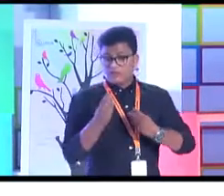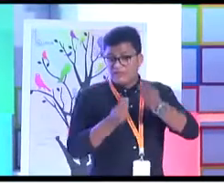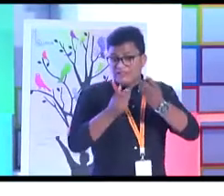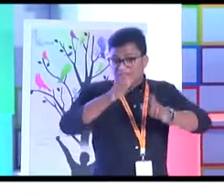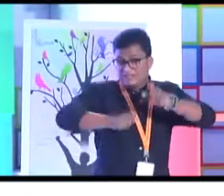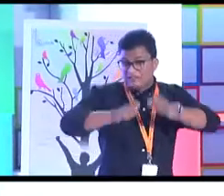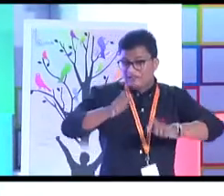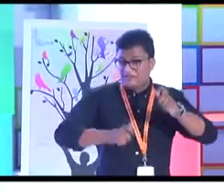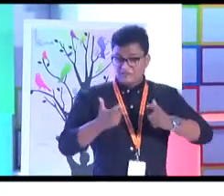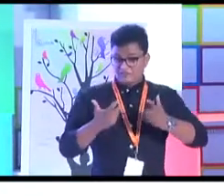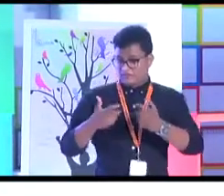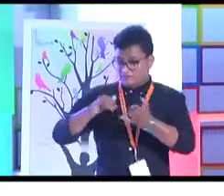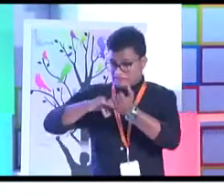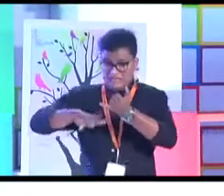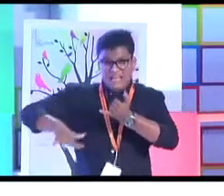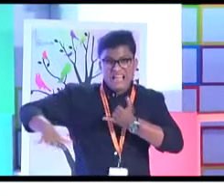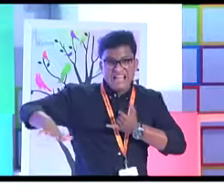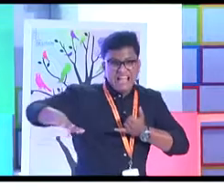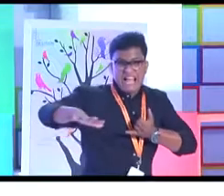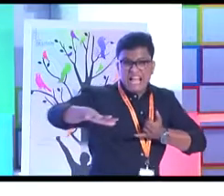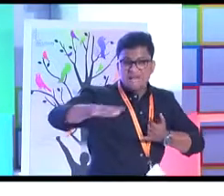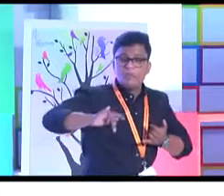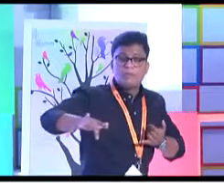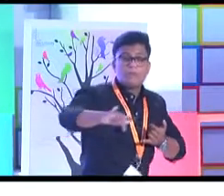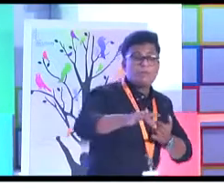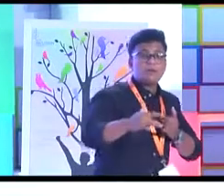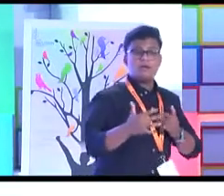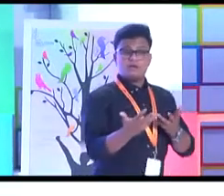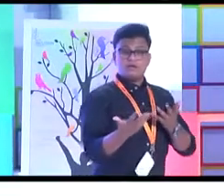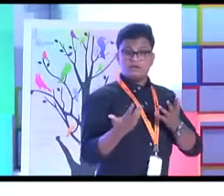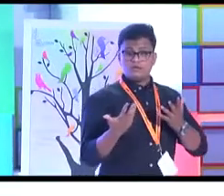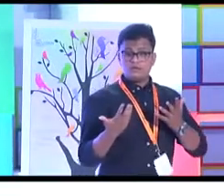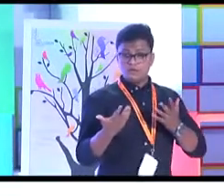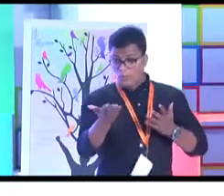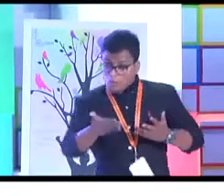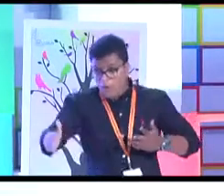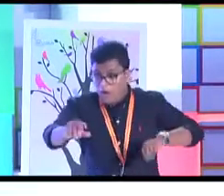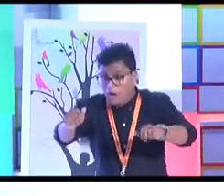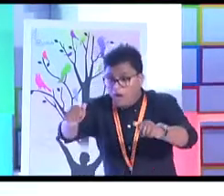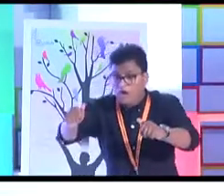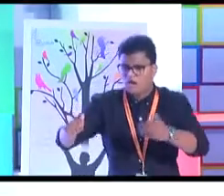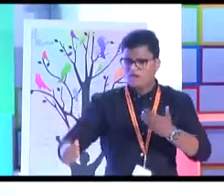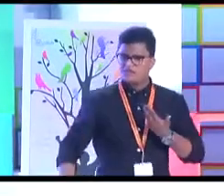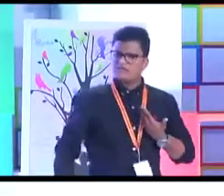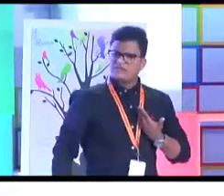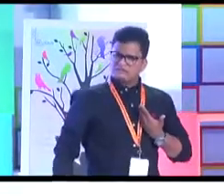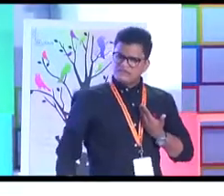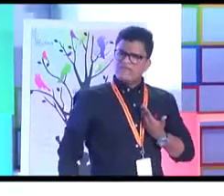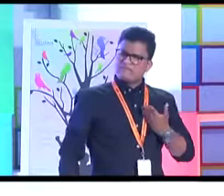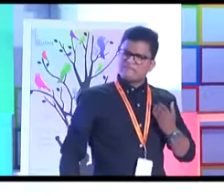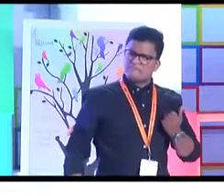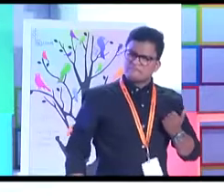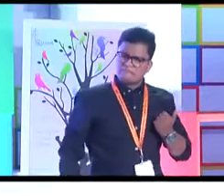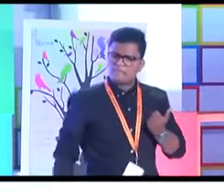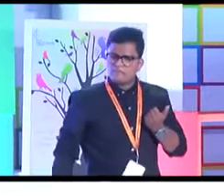our society and belief system. So if they are caged, then what am I? I need 24 into 7 to be shipped